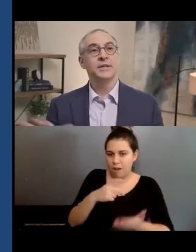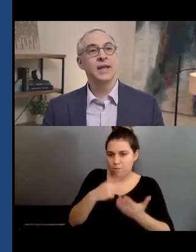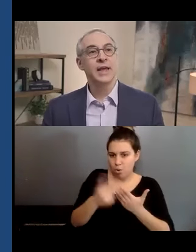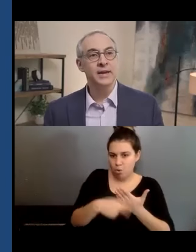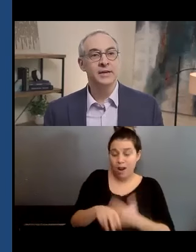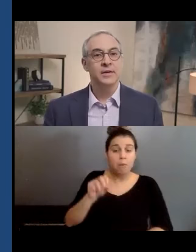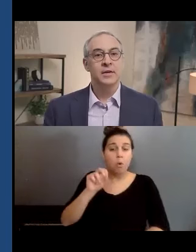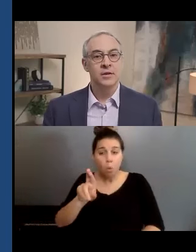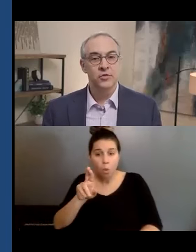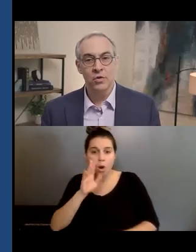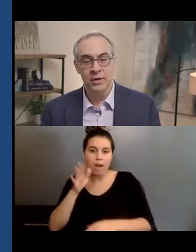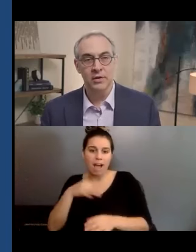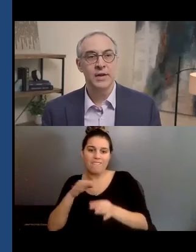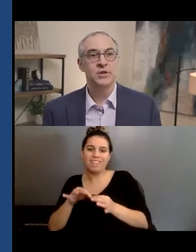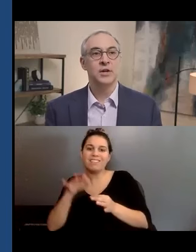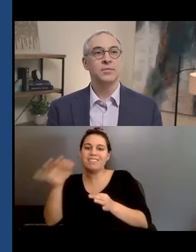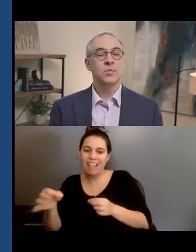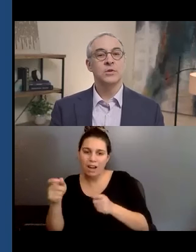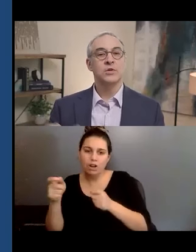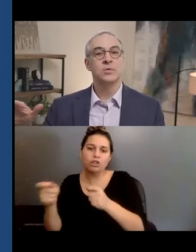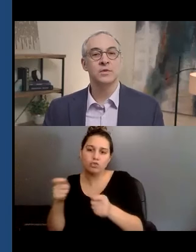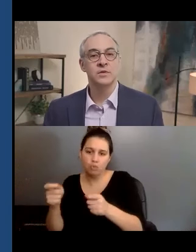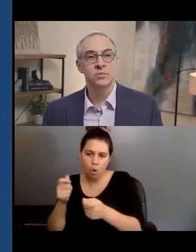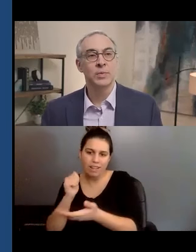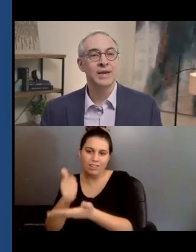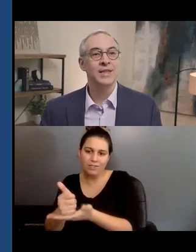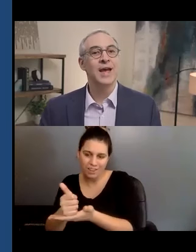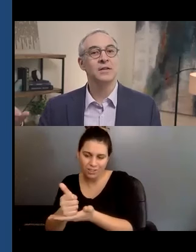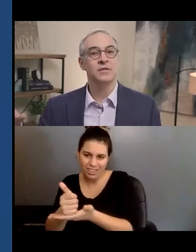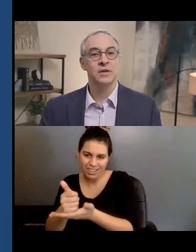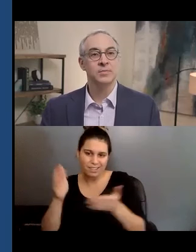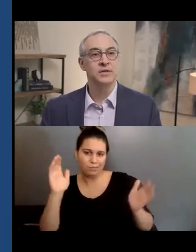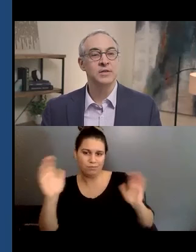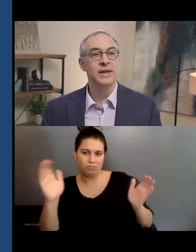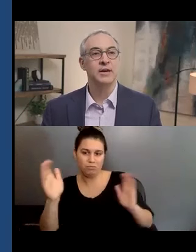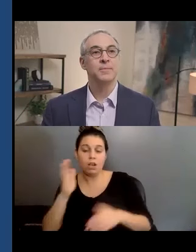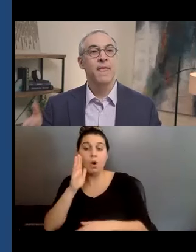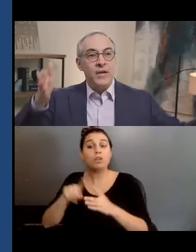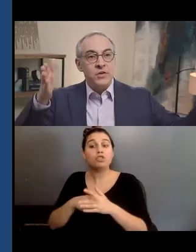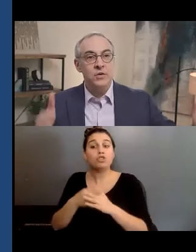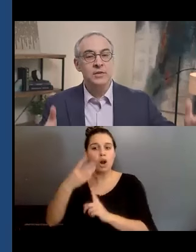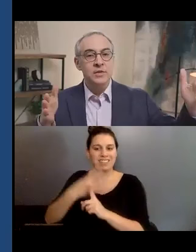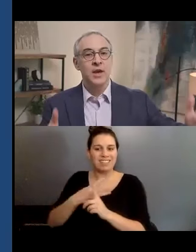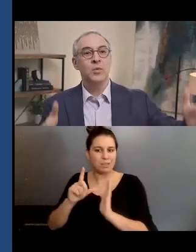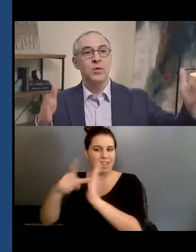or a delayed control intervention, which will begin that 6 months later.